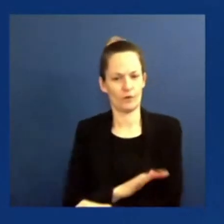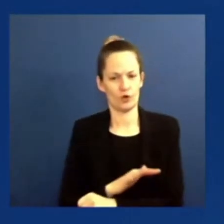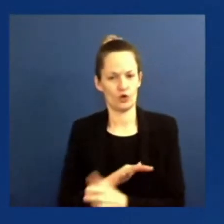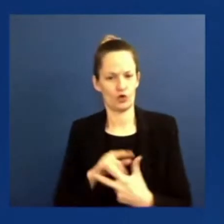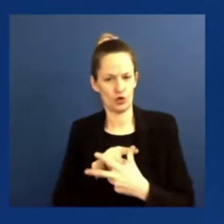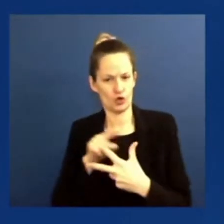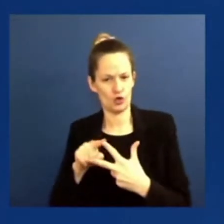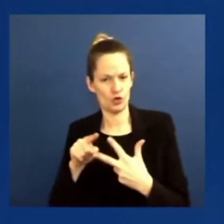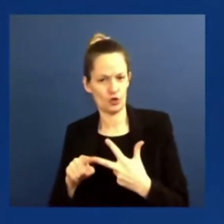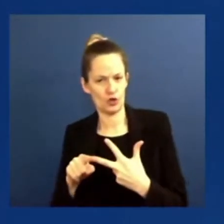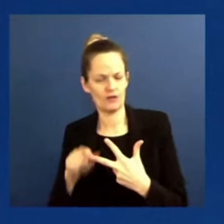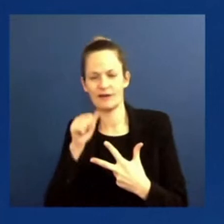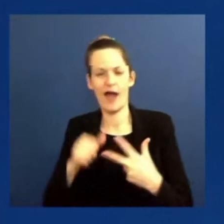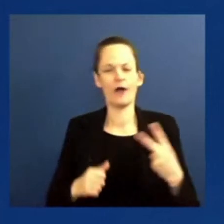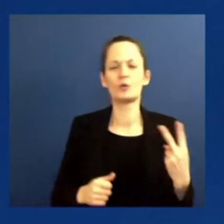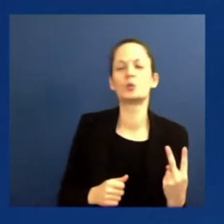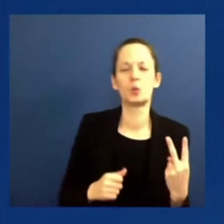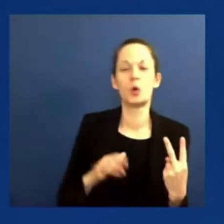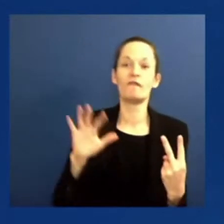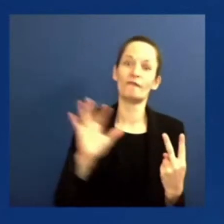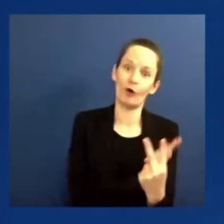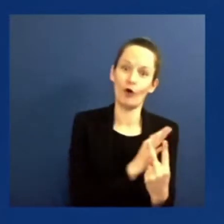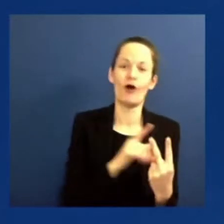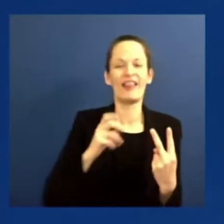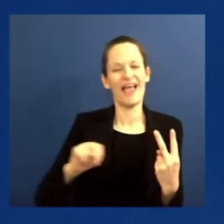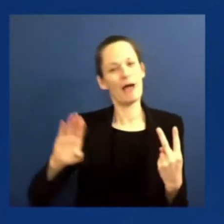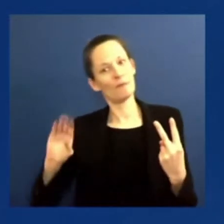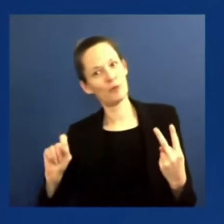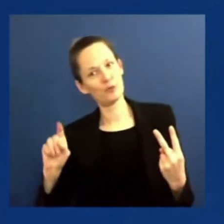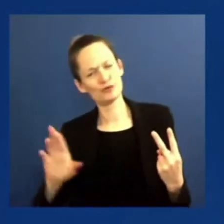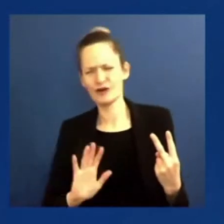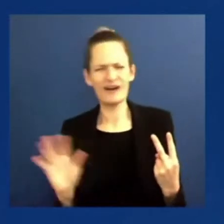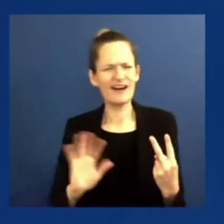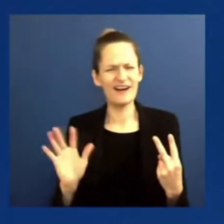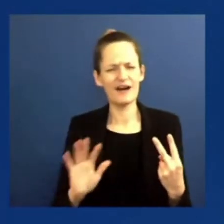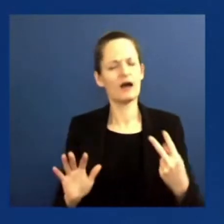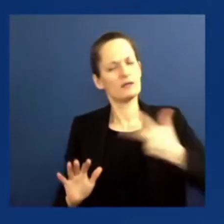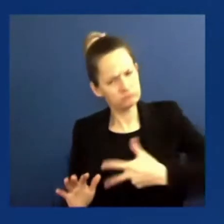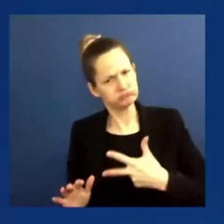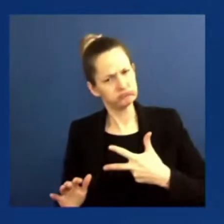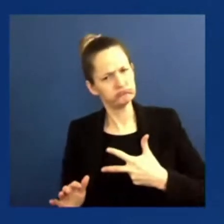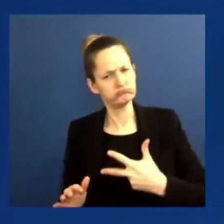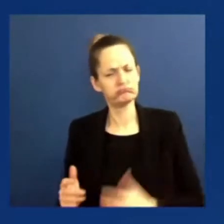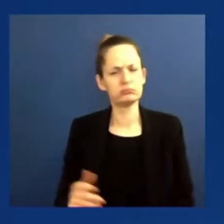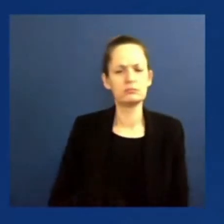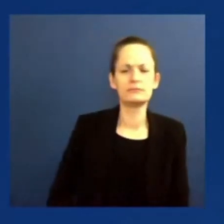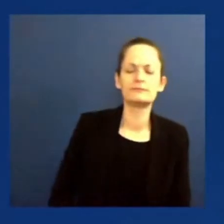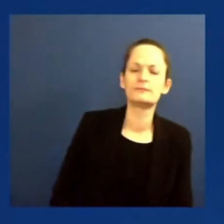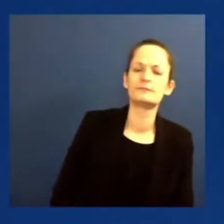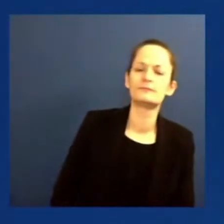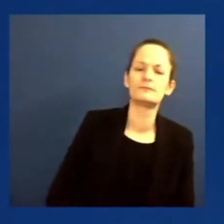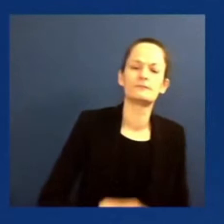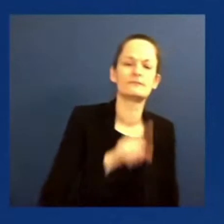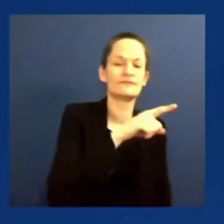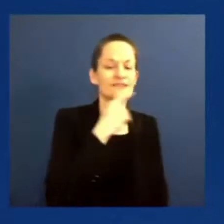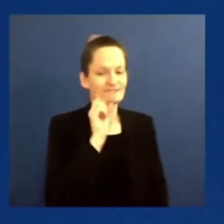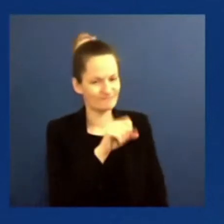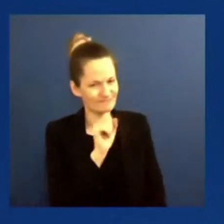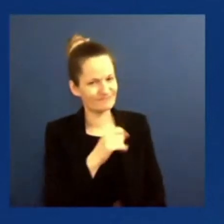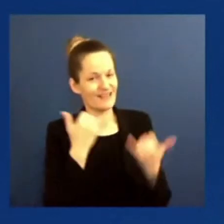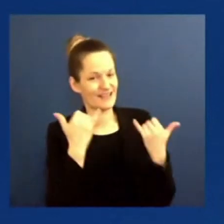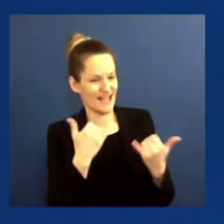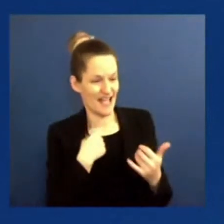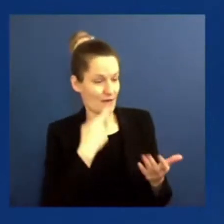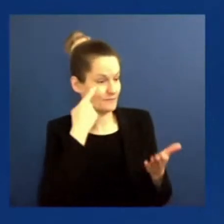high in the first few days. Households around the country are clearly ordering tests and completing the process quickly. As you said, the